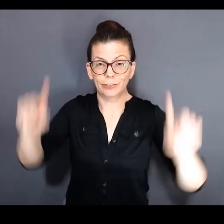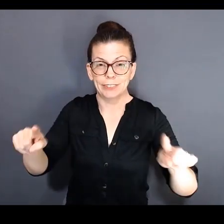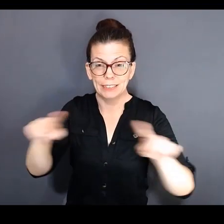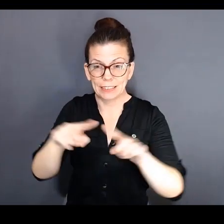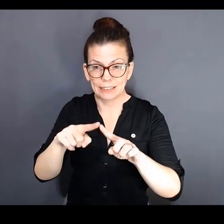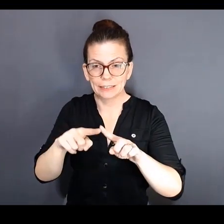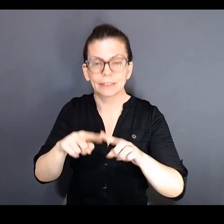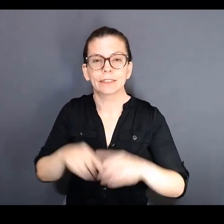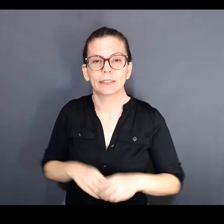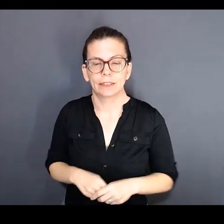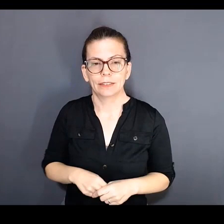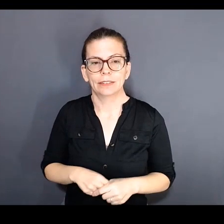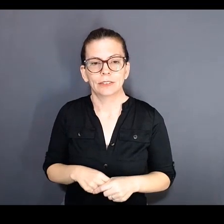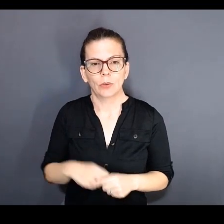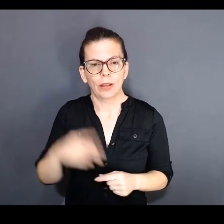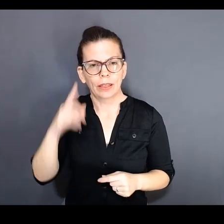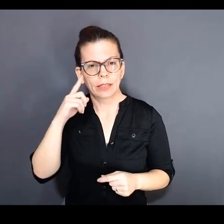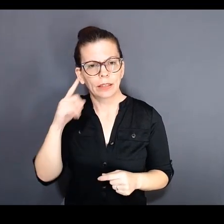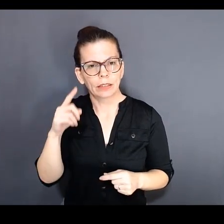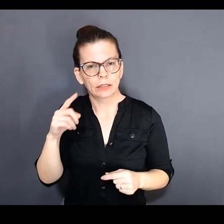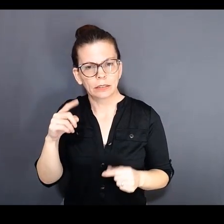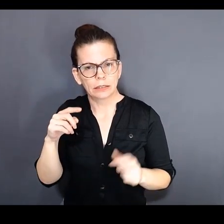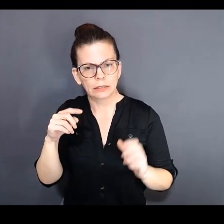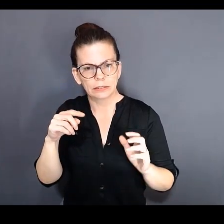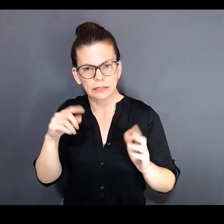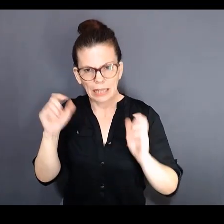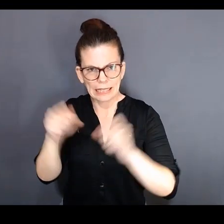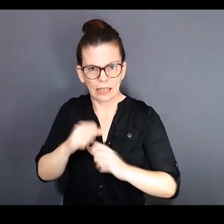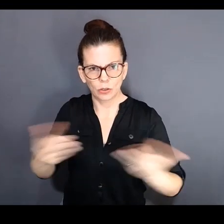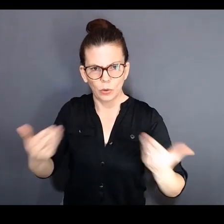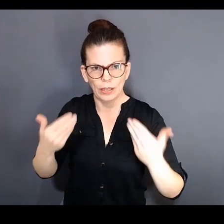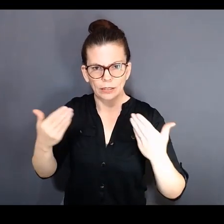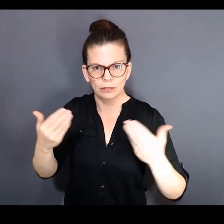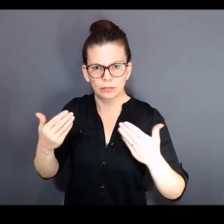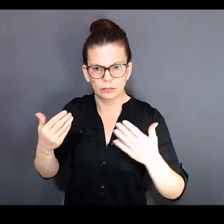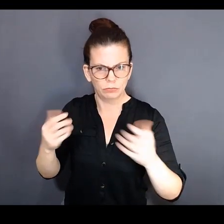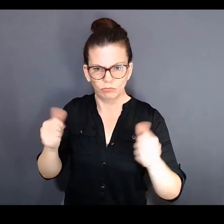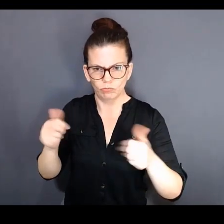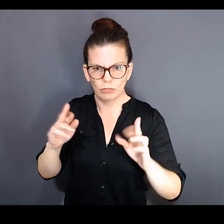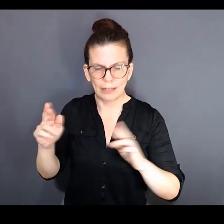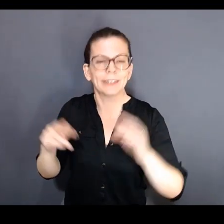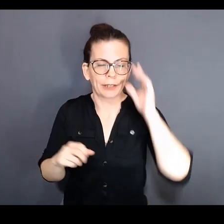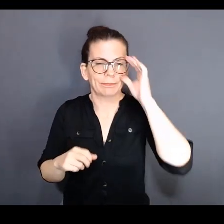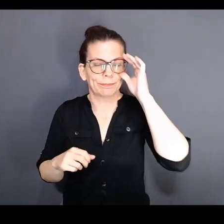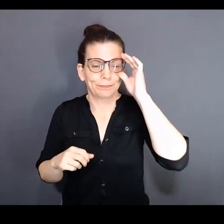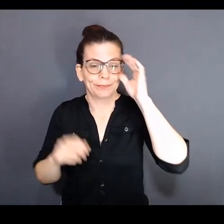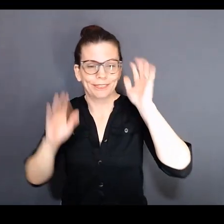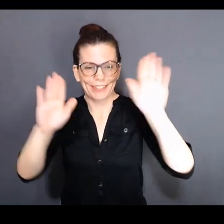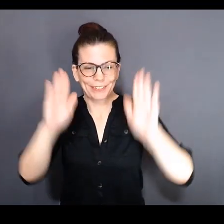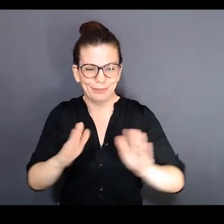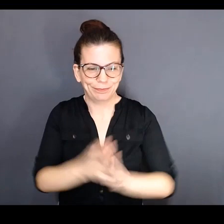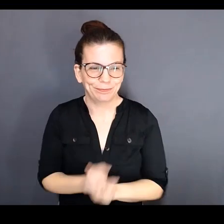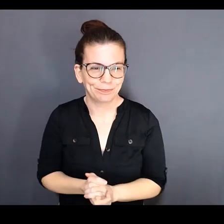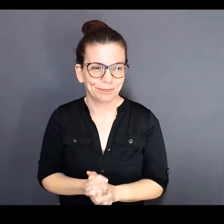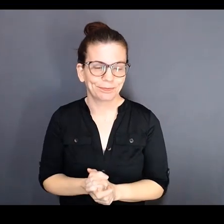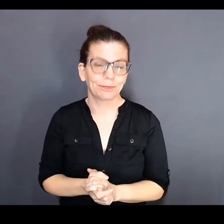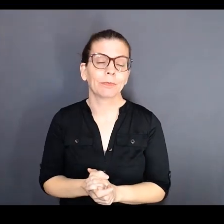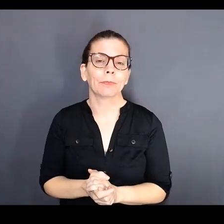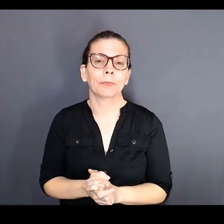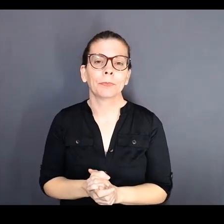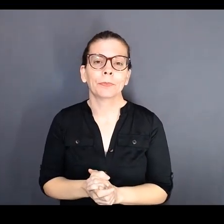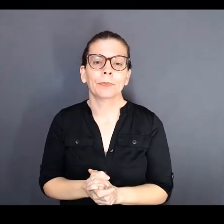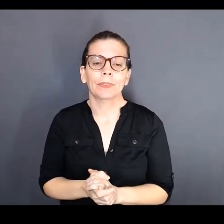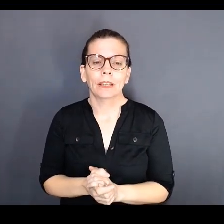up on screen right now. So I think I can. Can I pull it up? We're good. Boom. Okay,